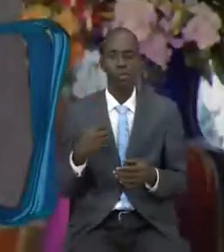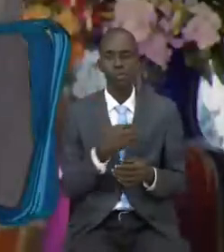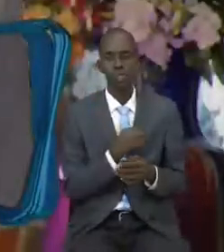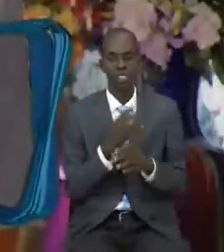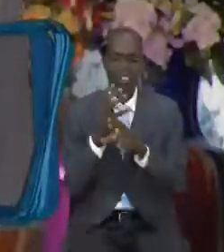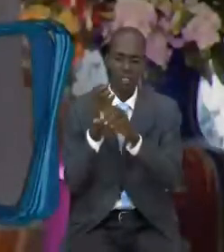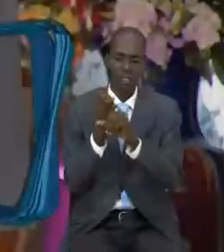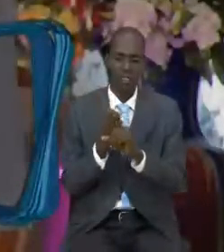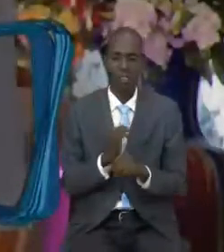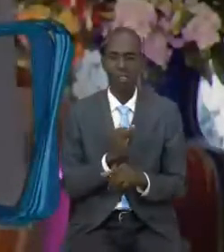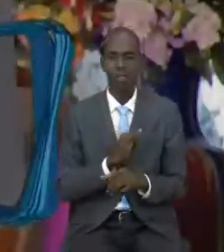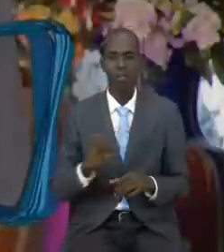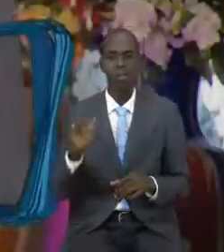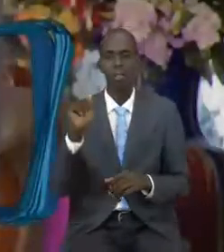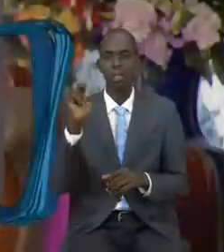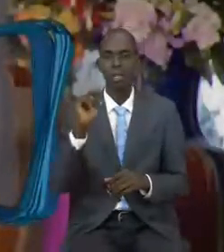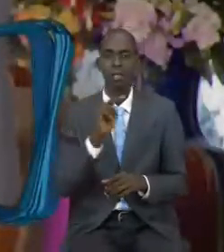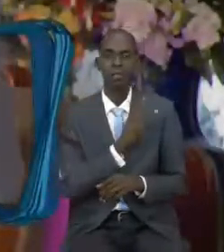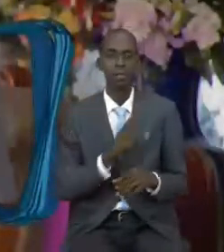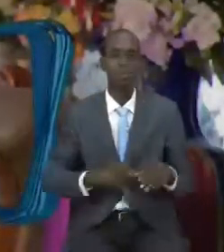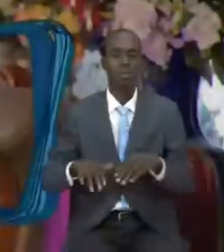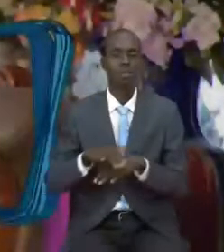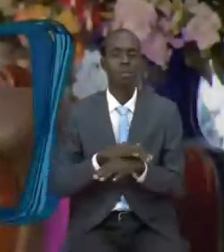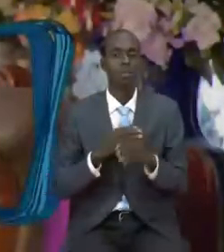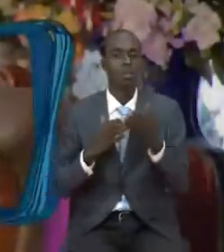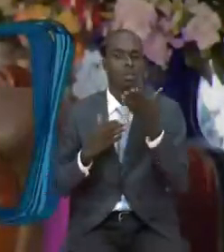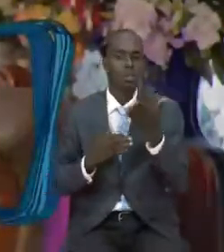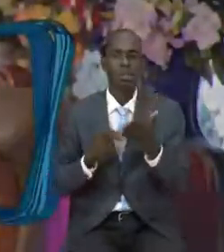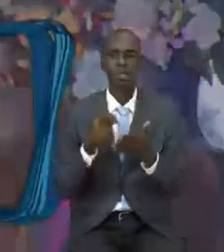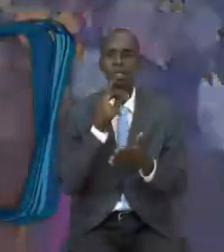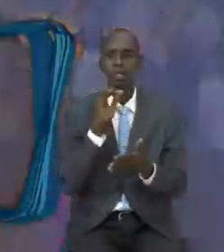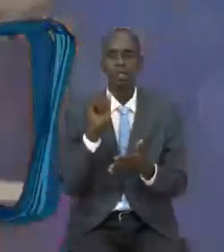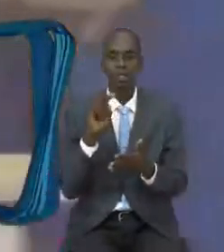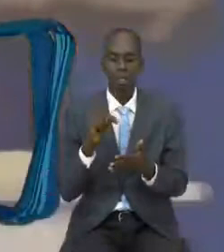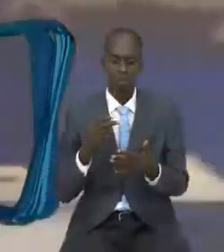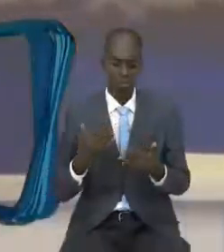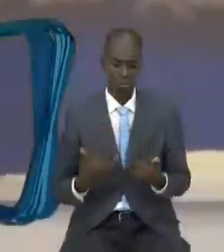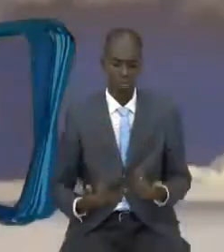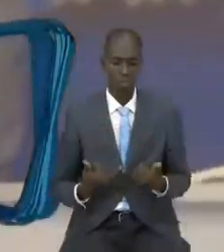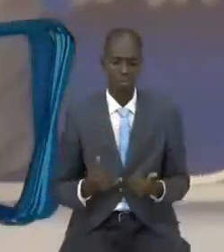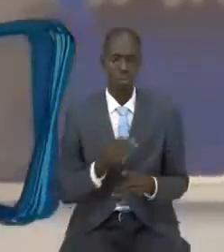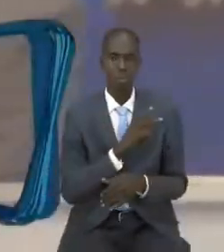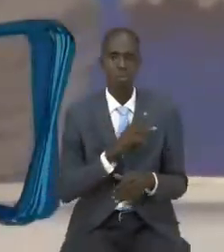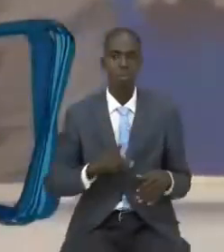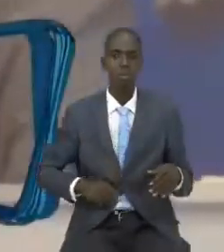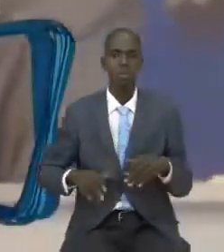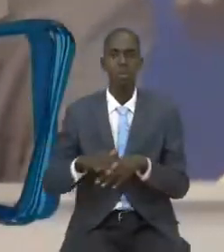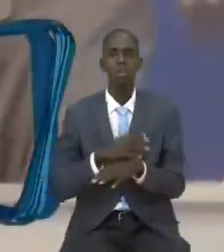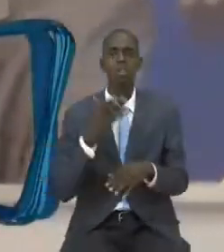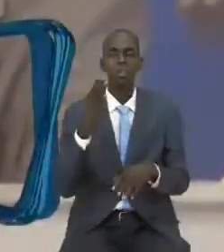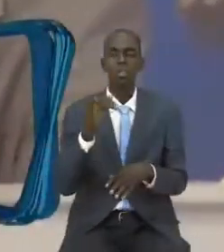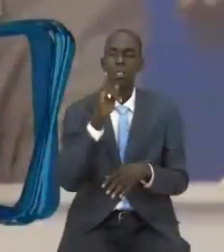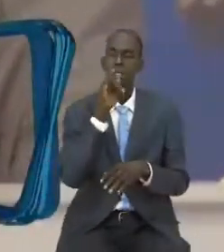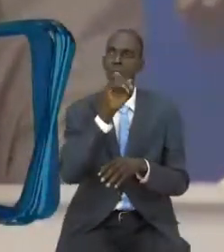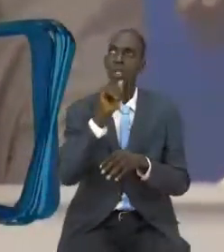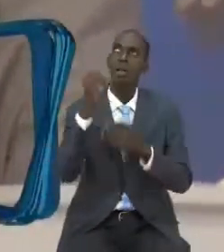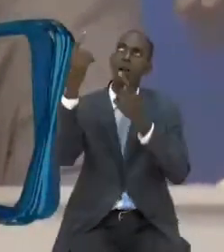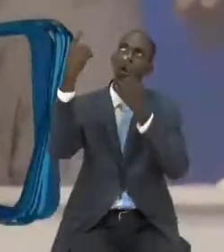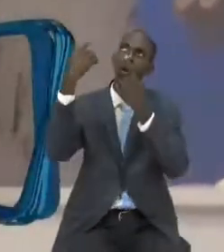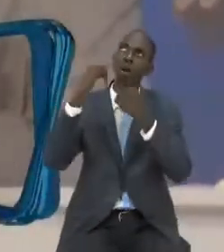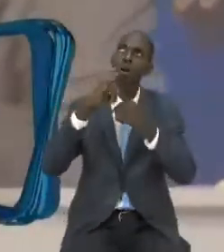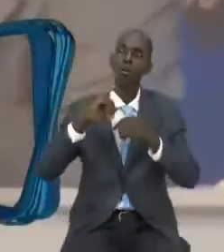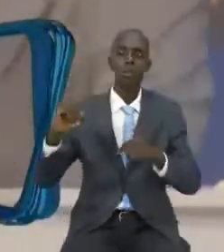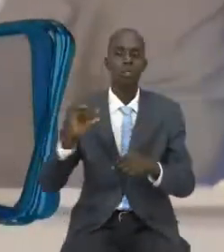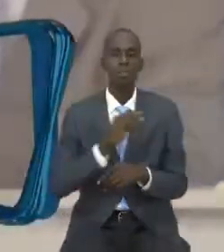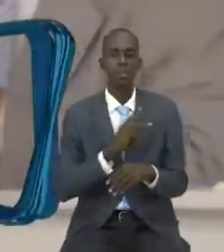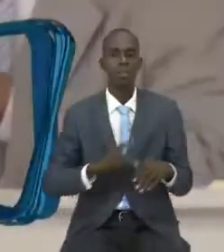receiving a kingdom. There is a present kingdom. There is a coming kingdom.